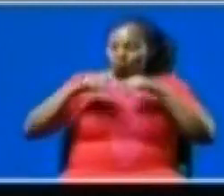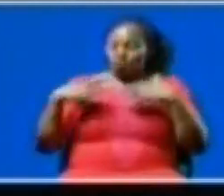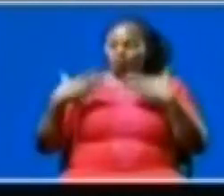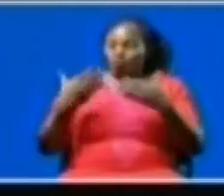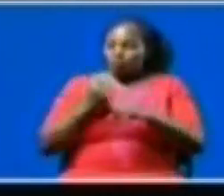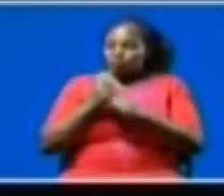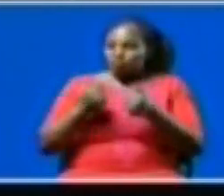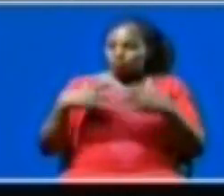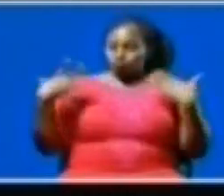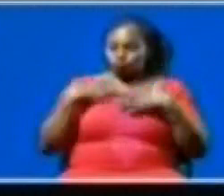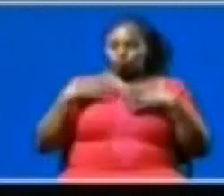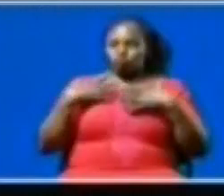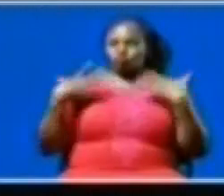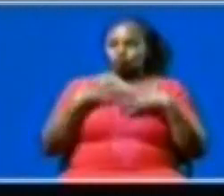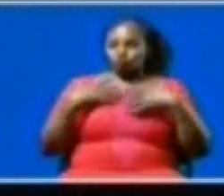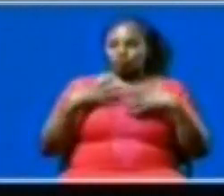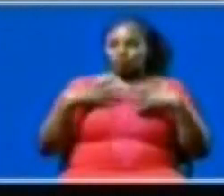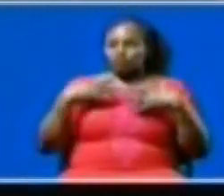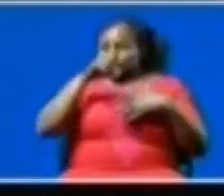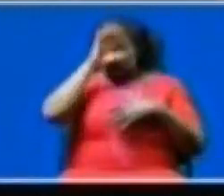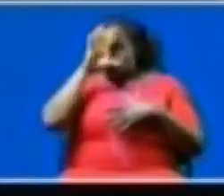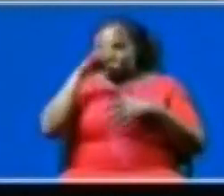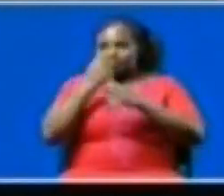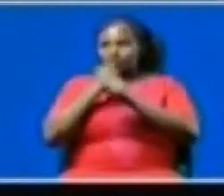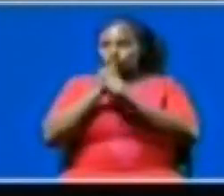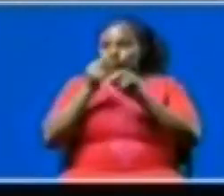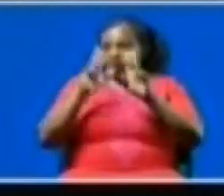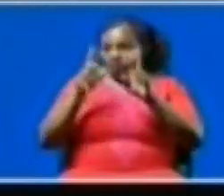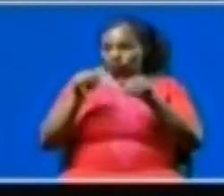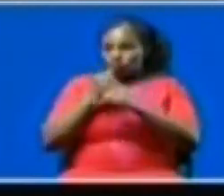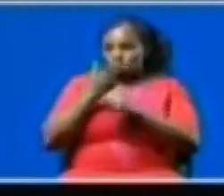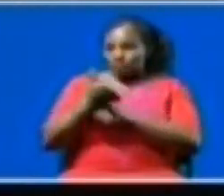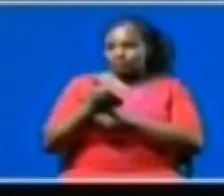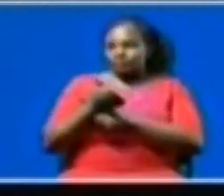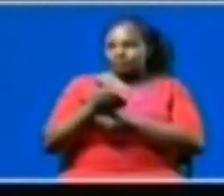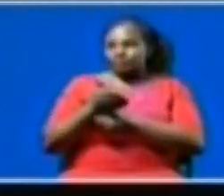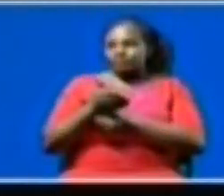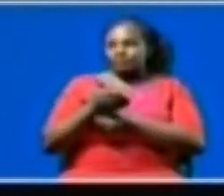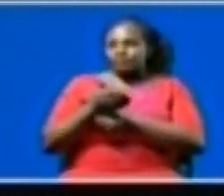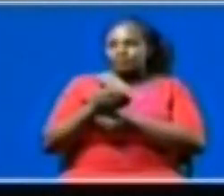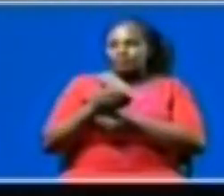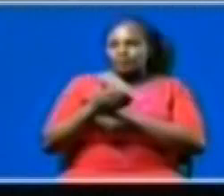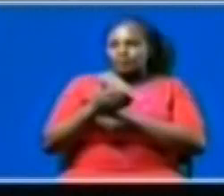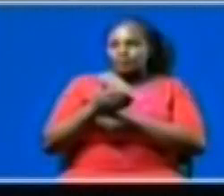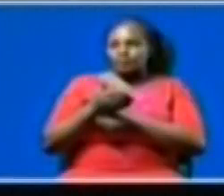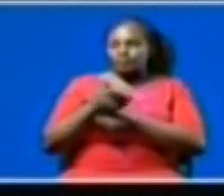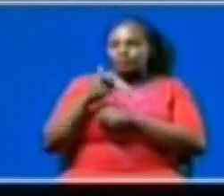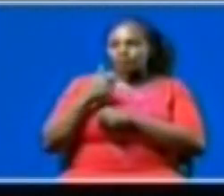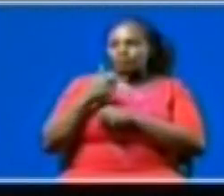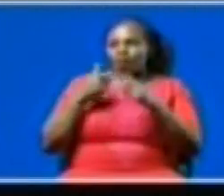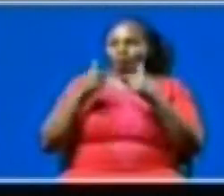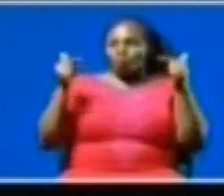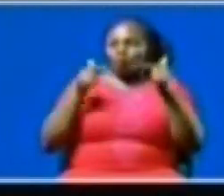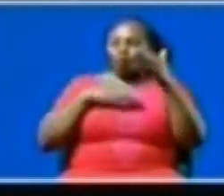that news? They were very shocked. They were very surprised that I was willing to do something like that. Who was most